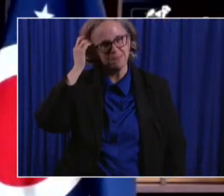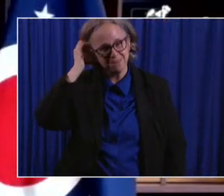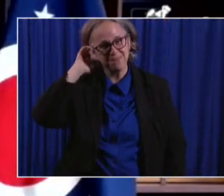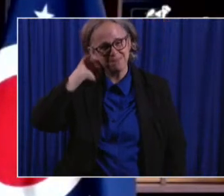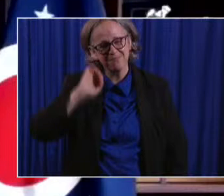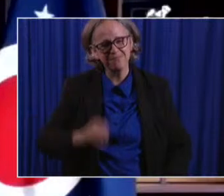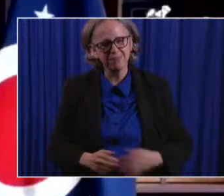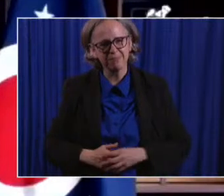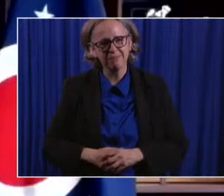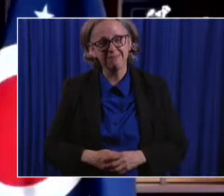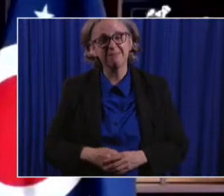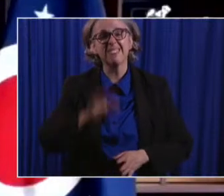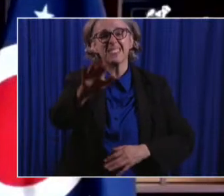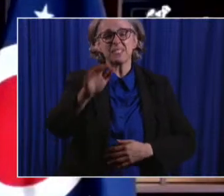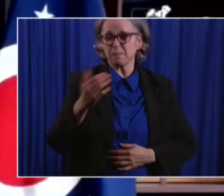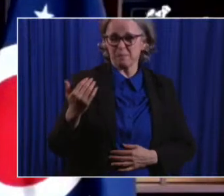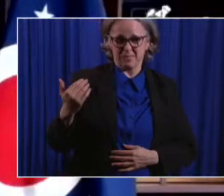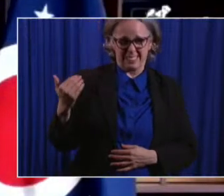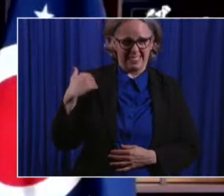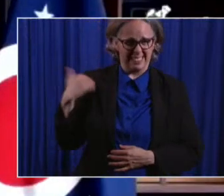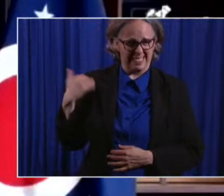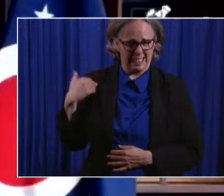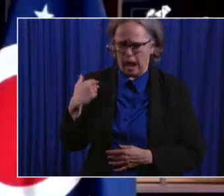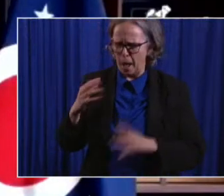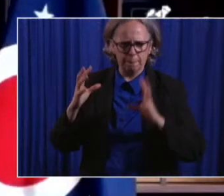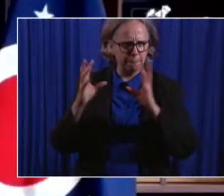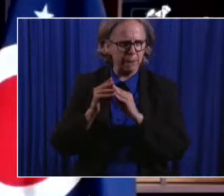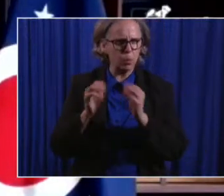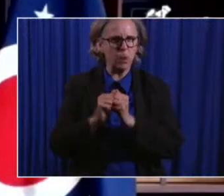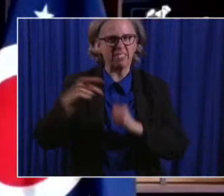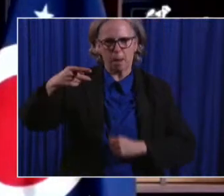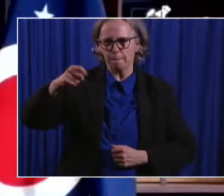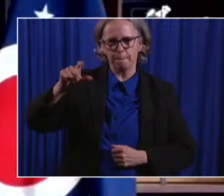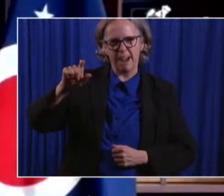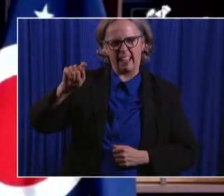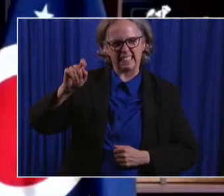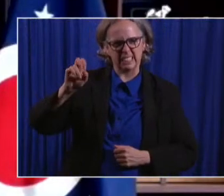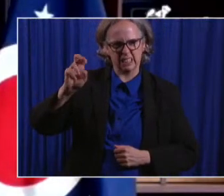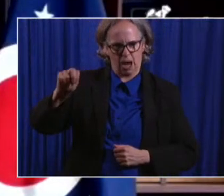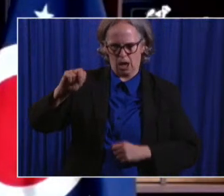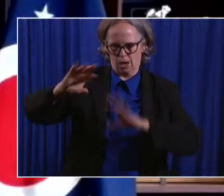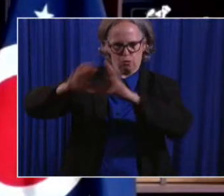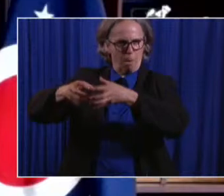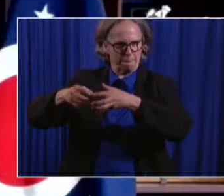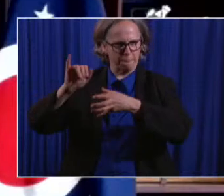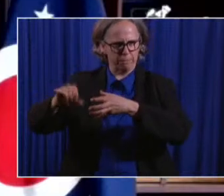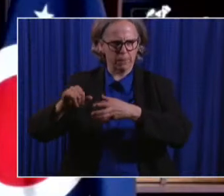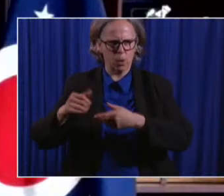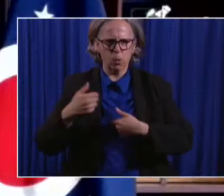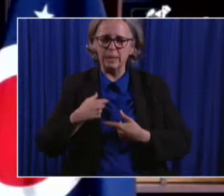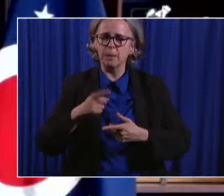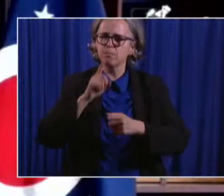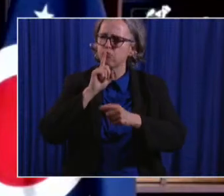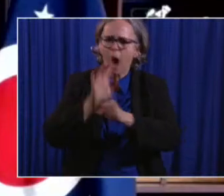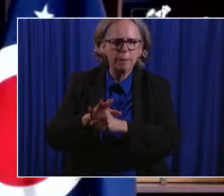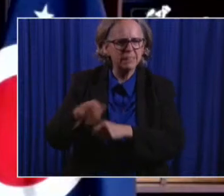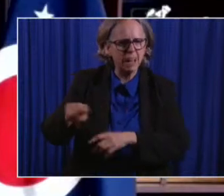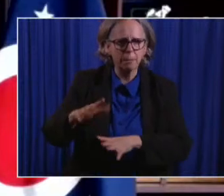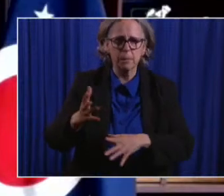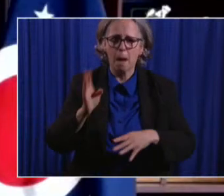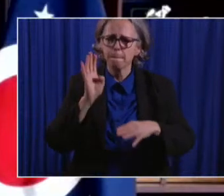over at the Jobs Ohio offices several months ago, we promised them that we would provide a great business environment